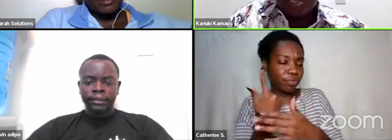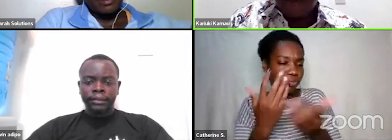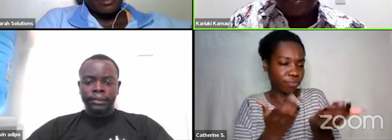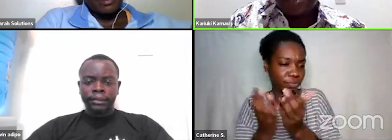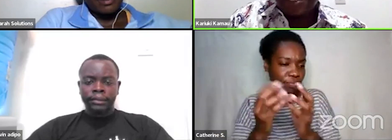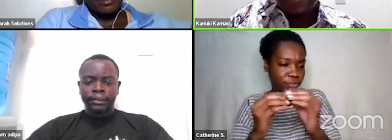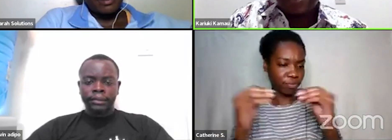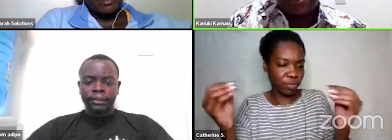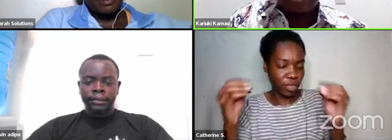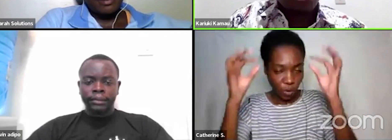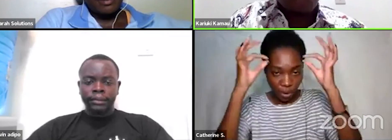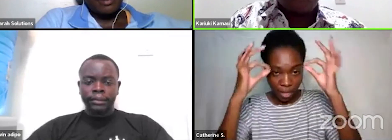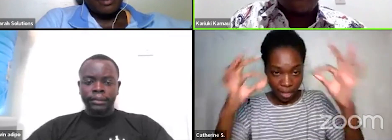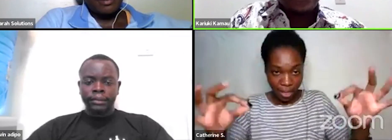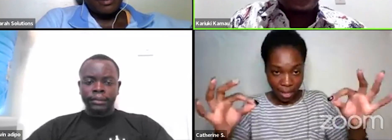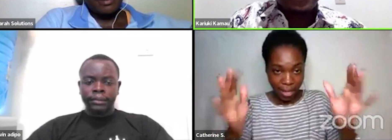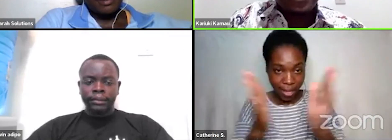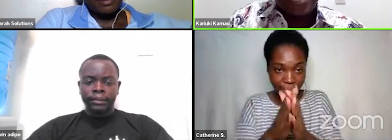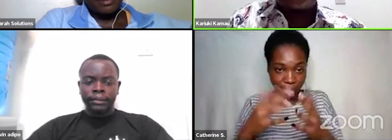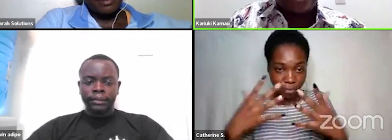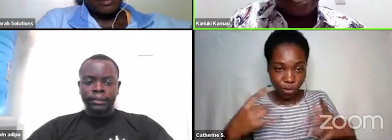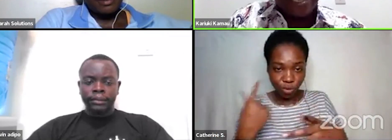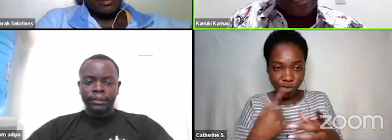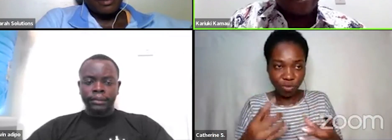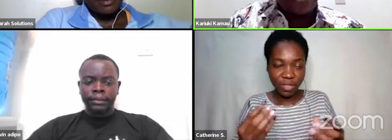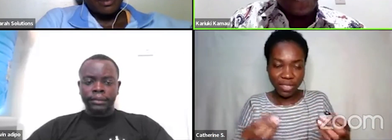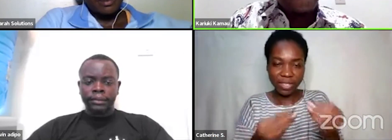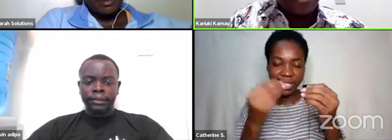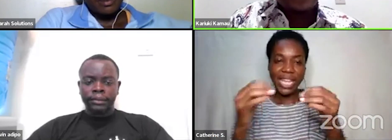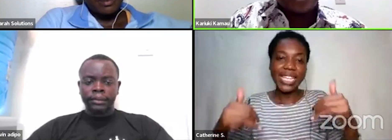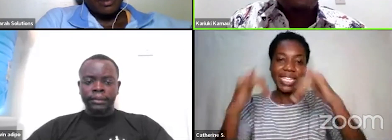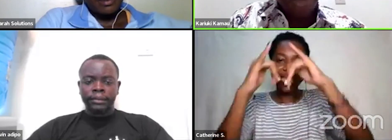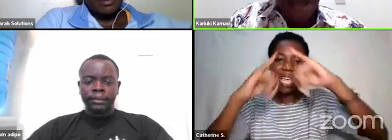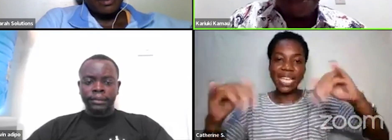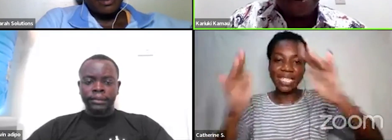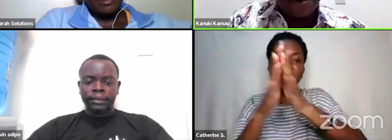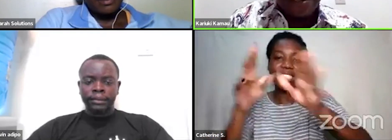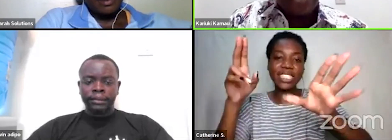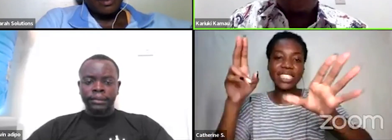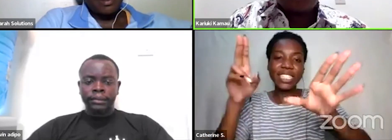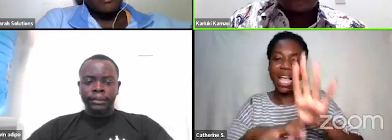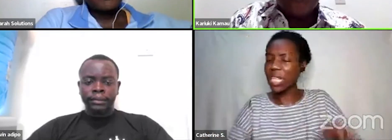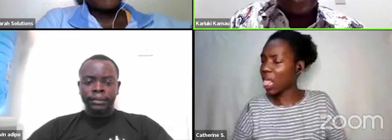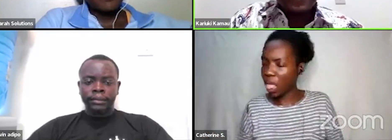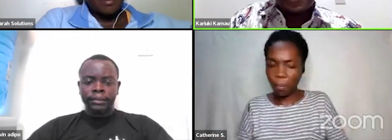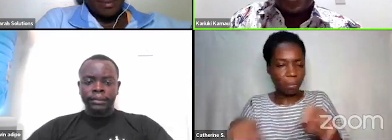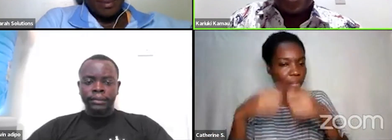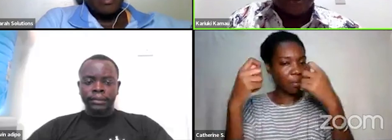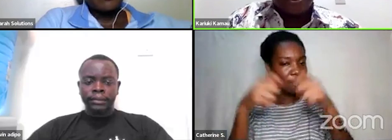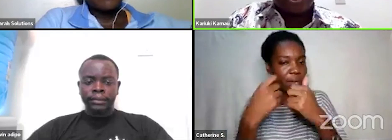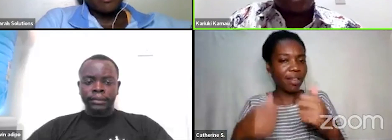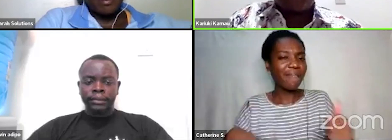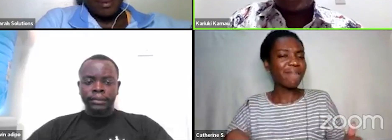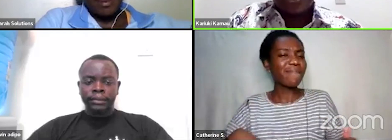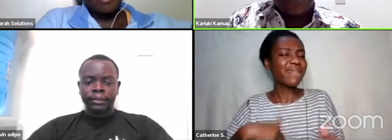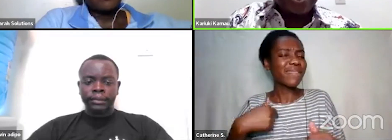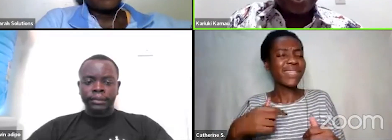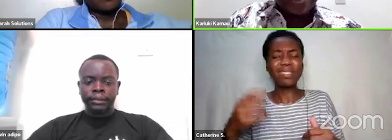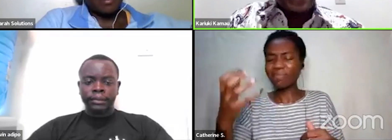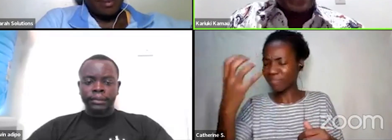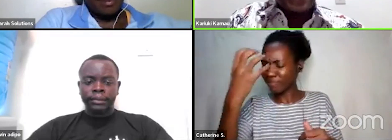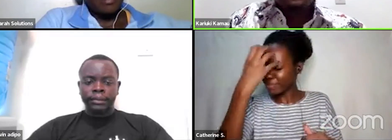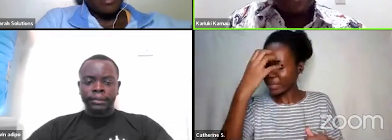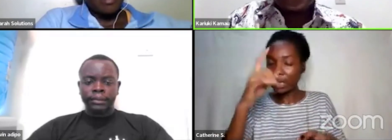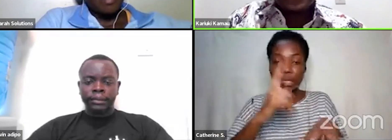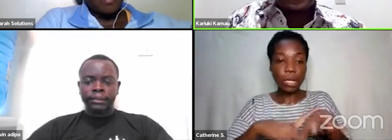was doing a wedding, and the guys who were providing tents and chairs messed him up. He was very annoyed during the